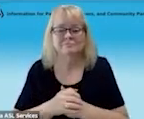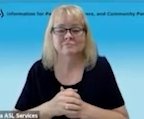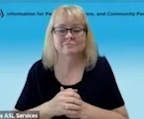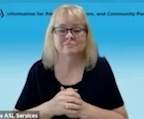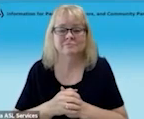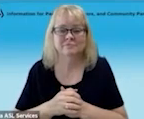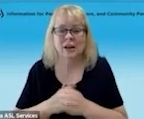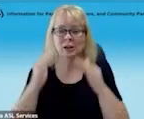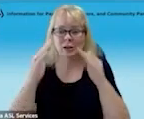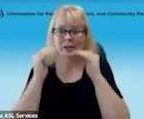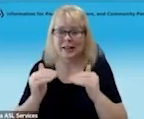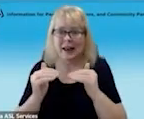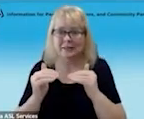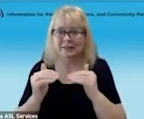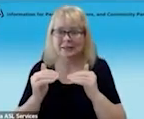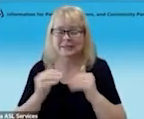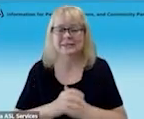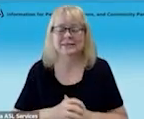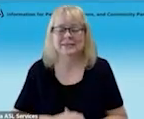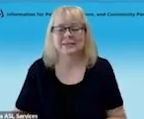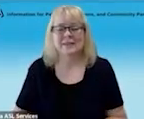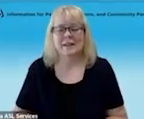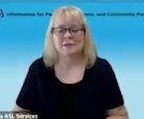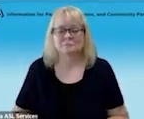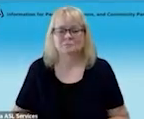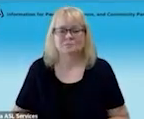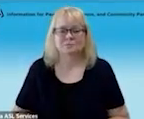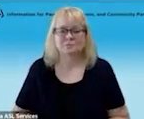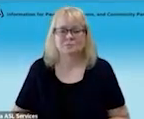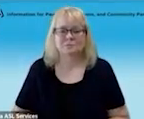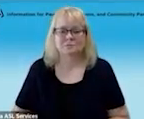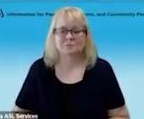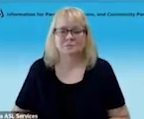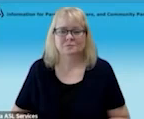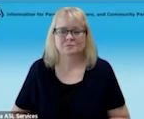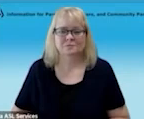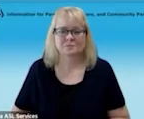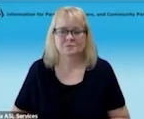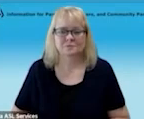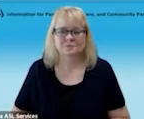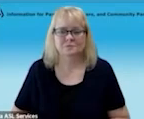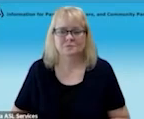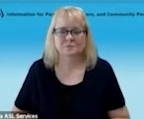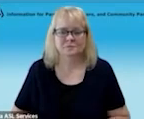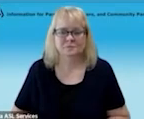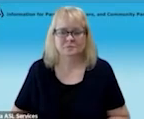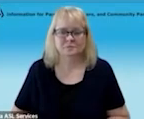46% of you identifying as other. So with that, we're going to move to the